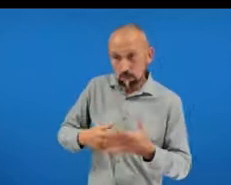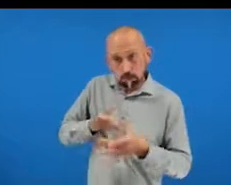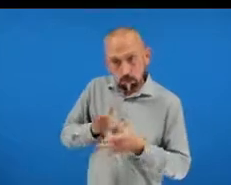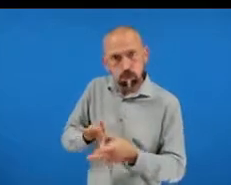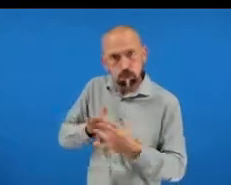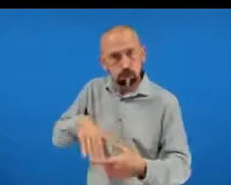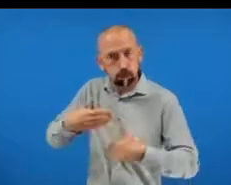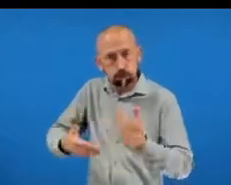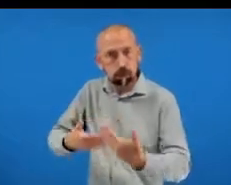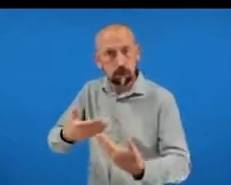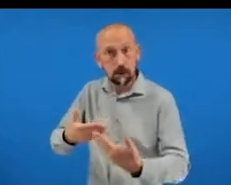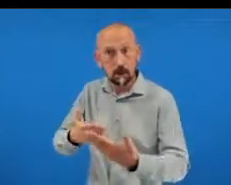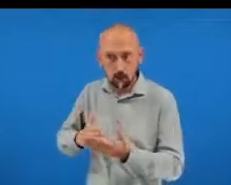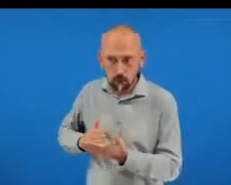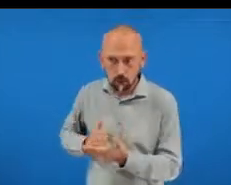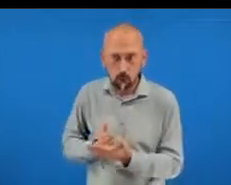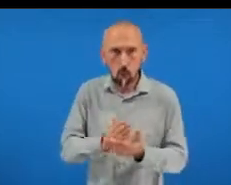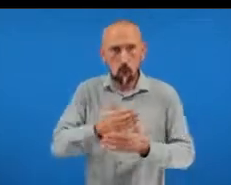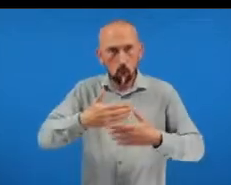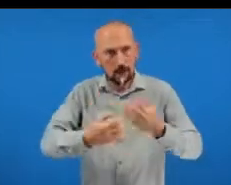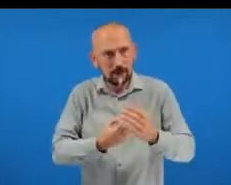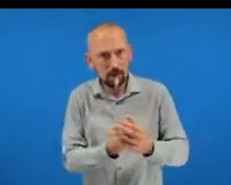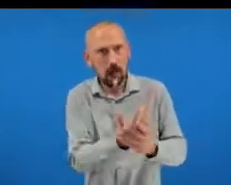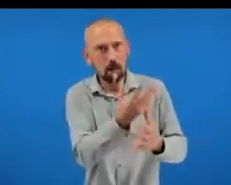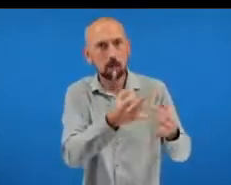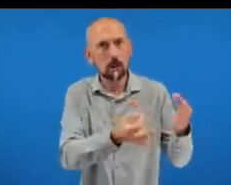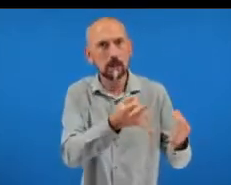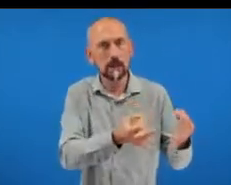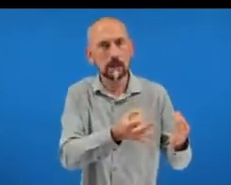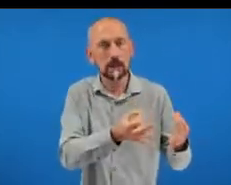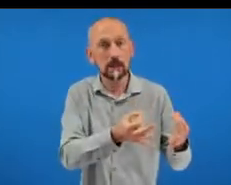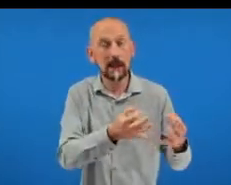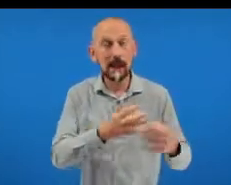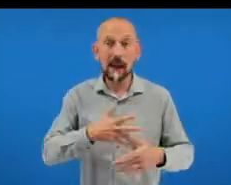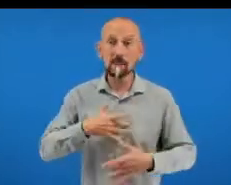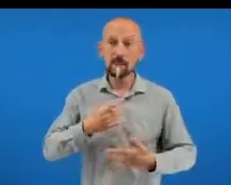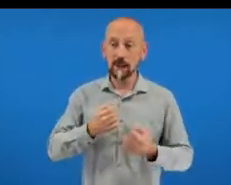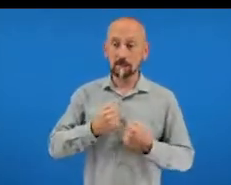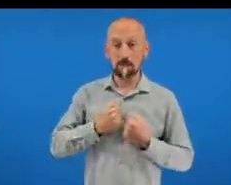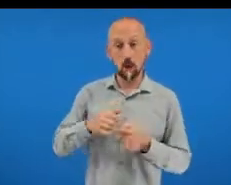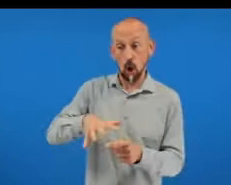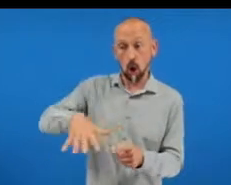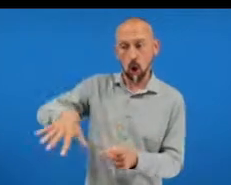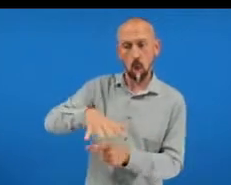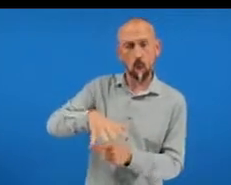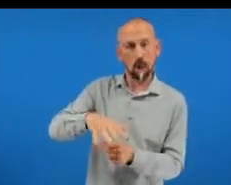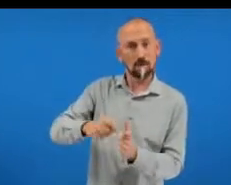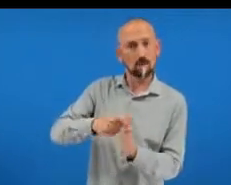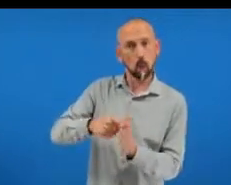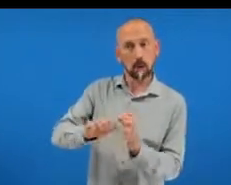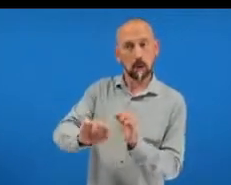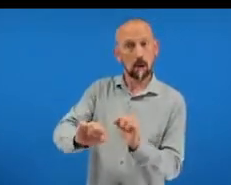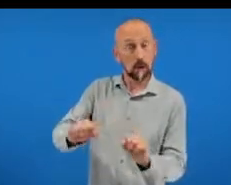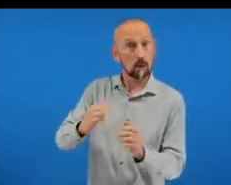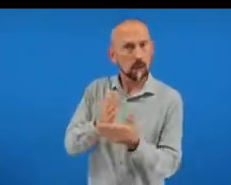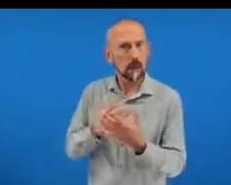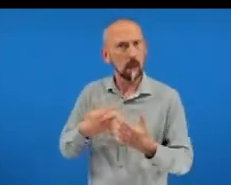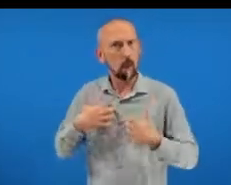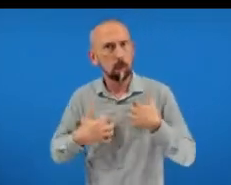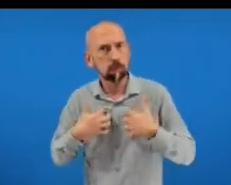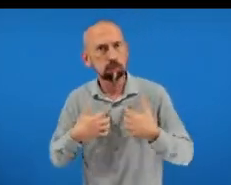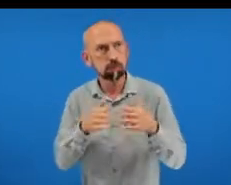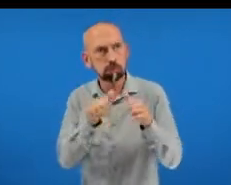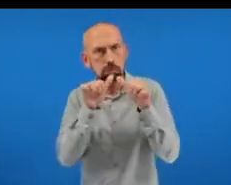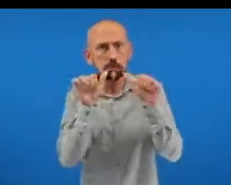that was something that was very valued by local constituents in terms of my understanding of the